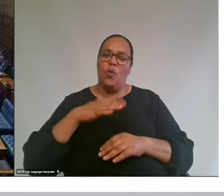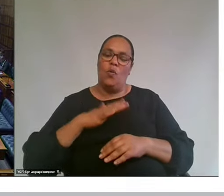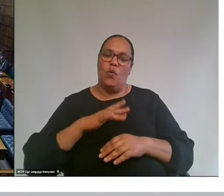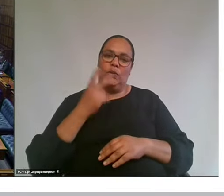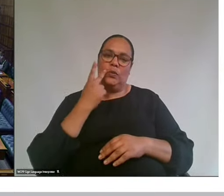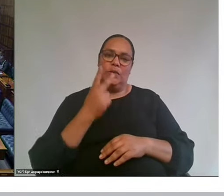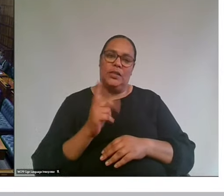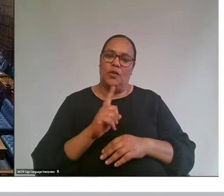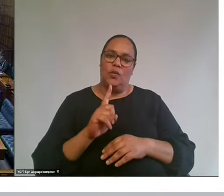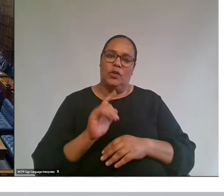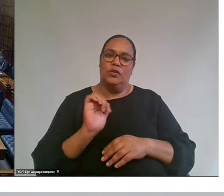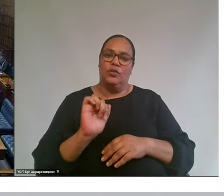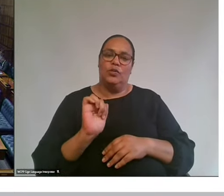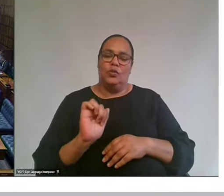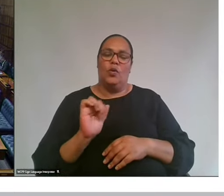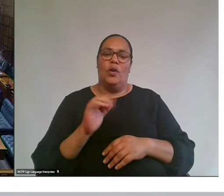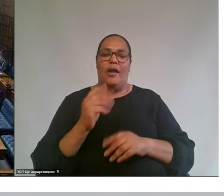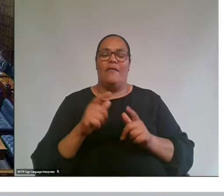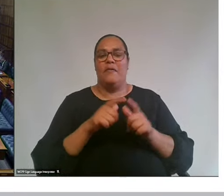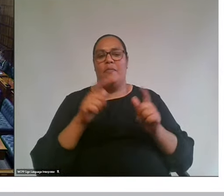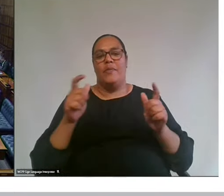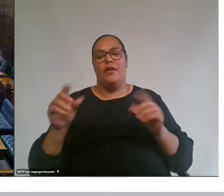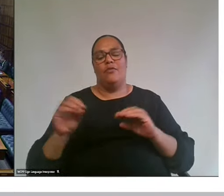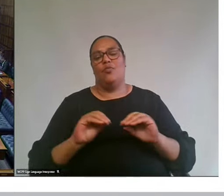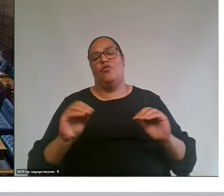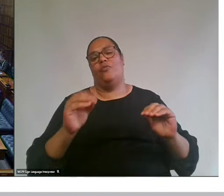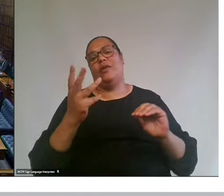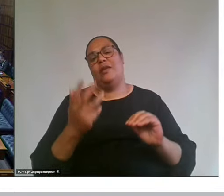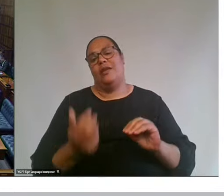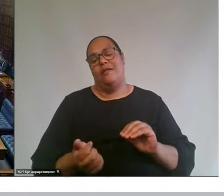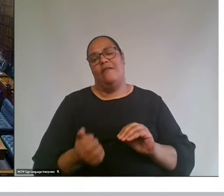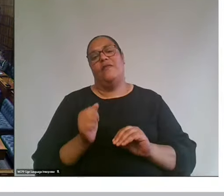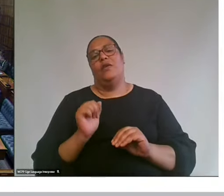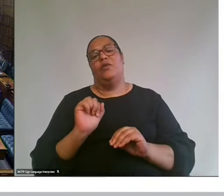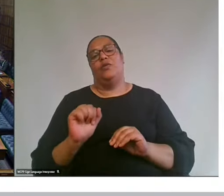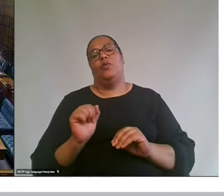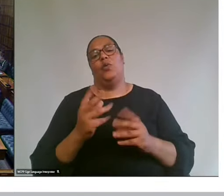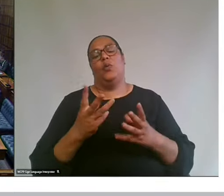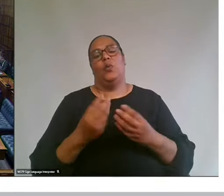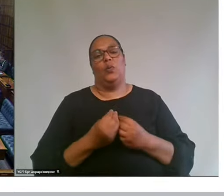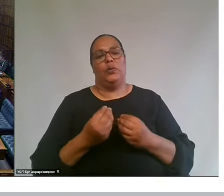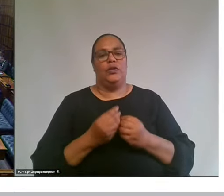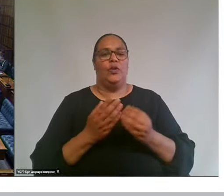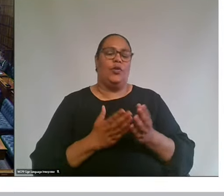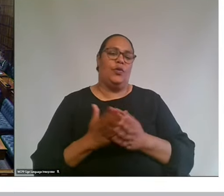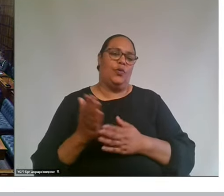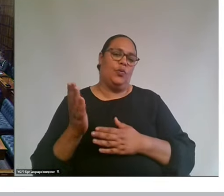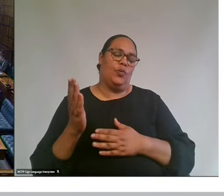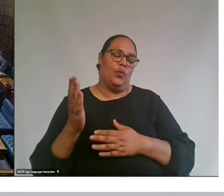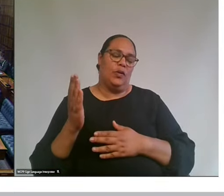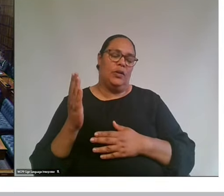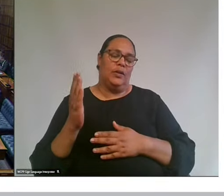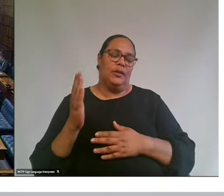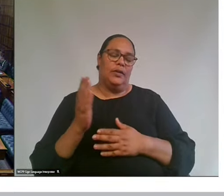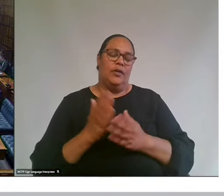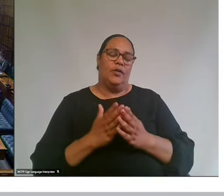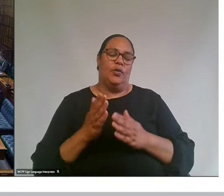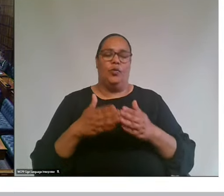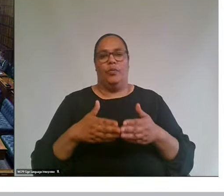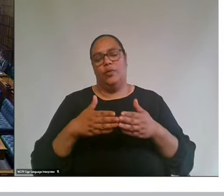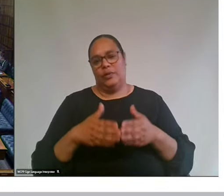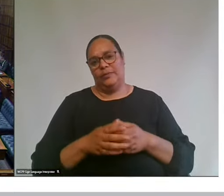and that is that the that there's a bigger movement of of of goods uh through through uh the